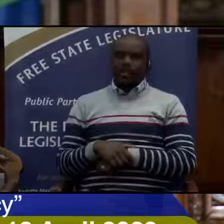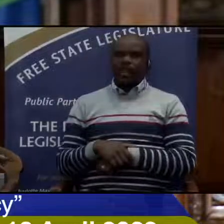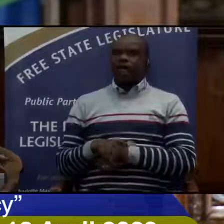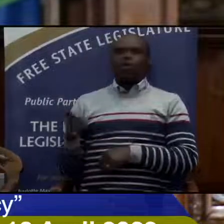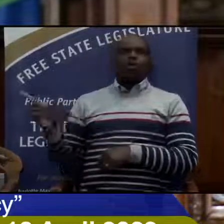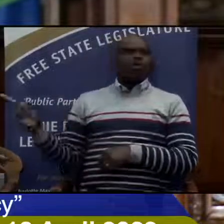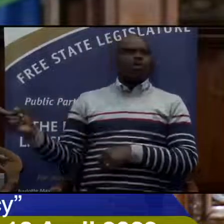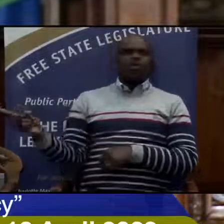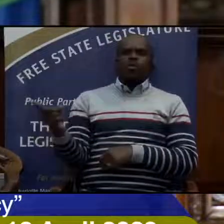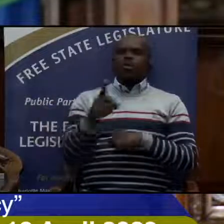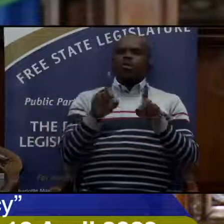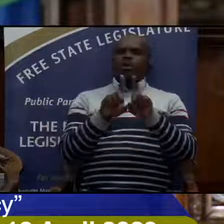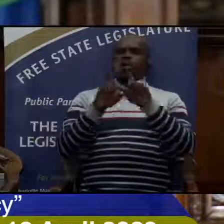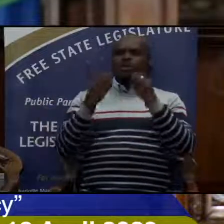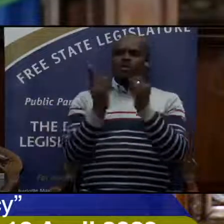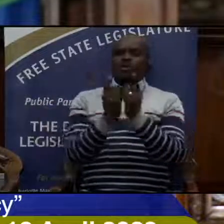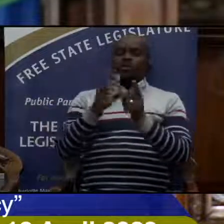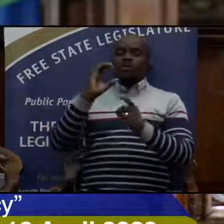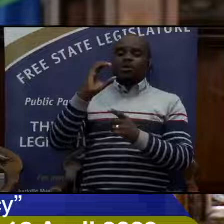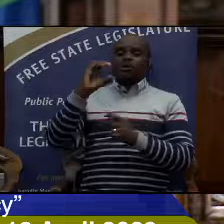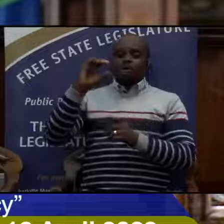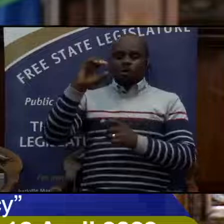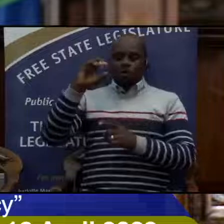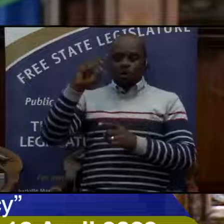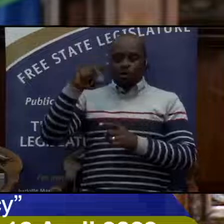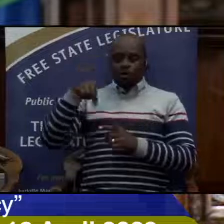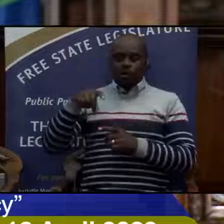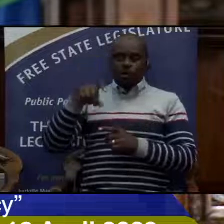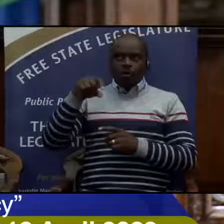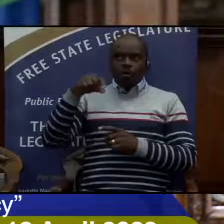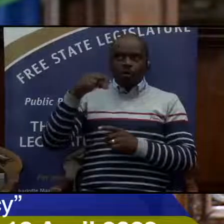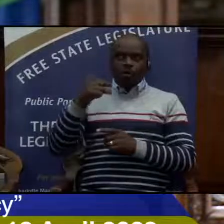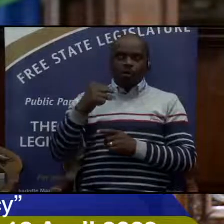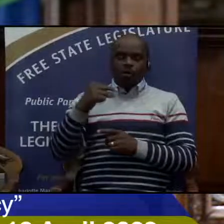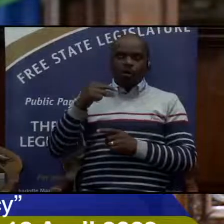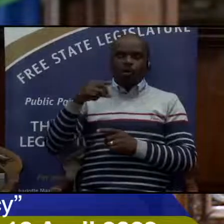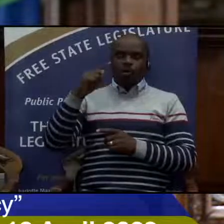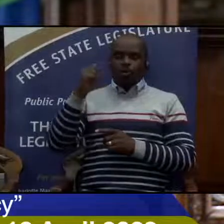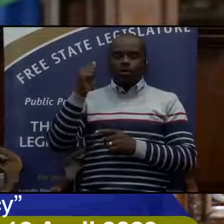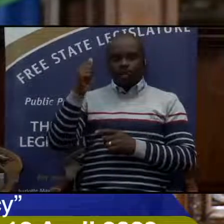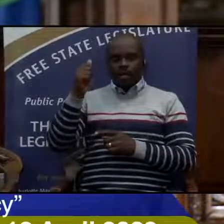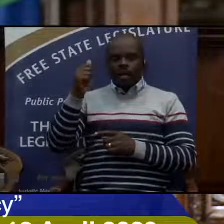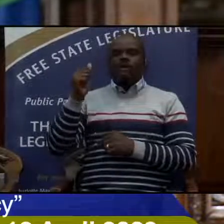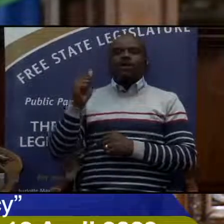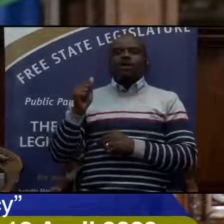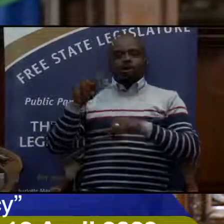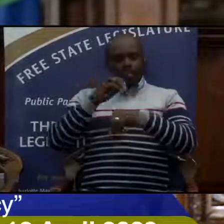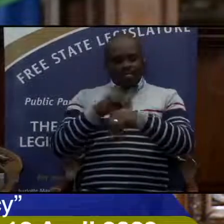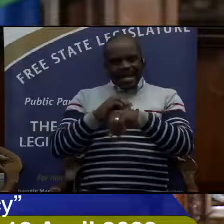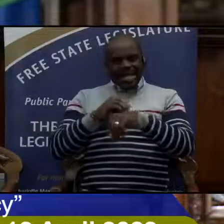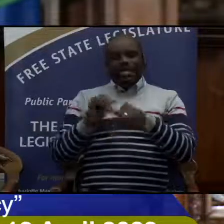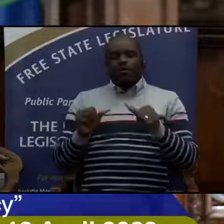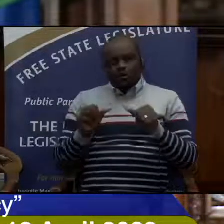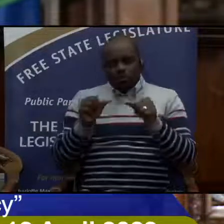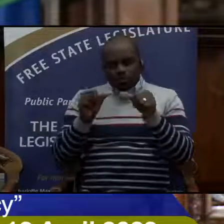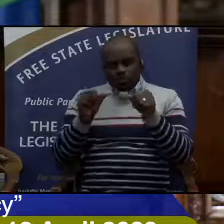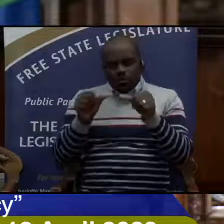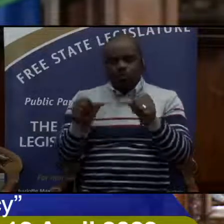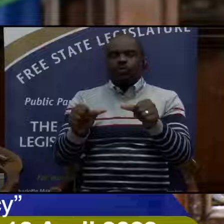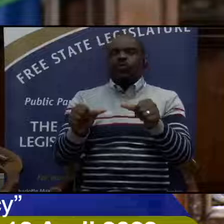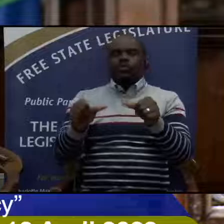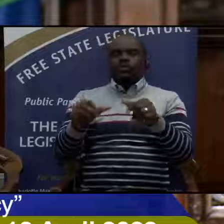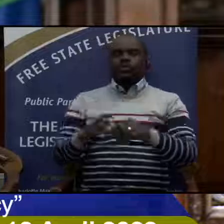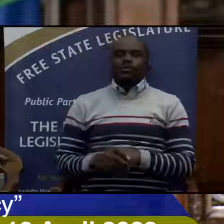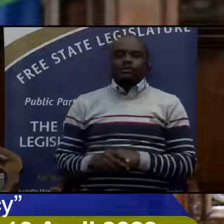COGTA has intervened, the situation has moved from bad to worse. This intervention committee team, Eli Rumelang,